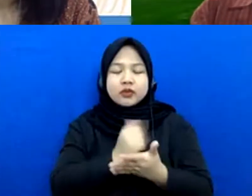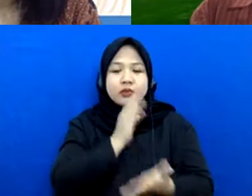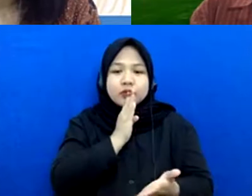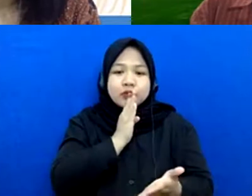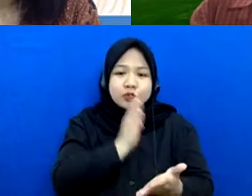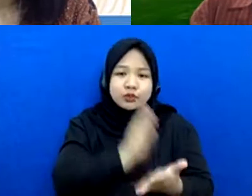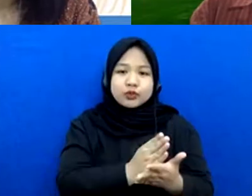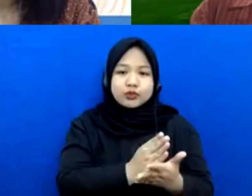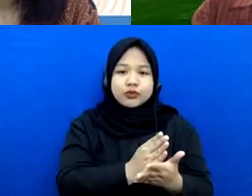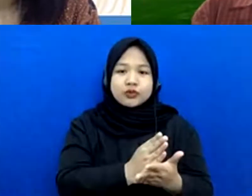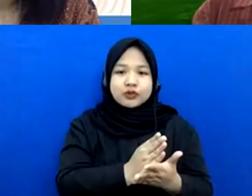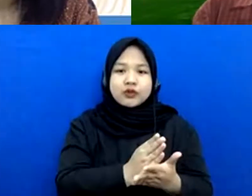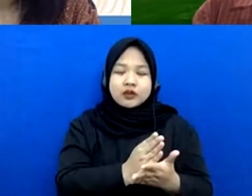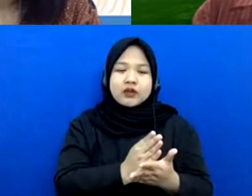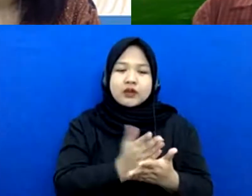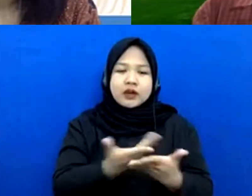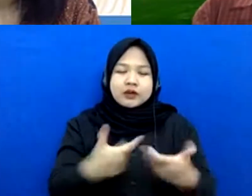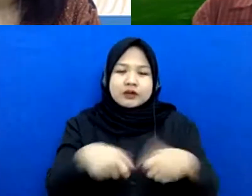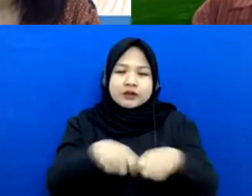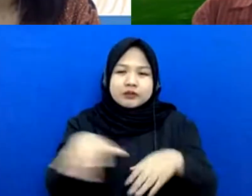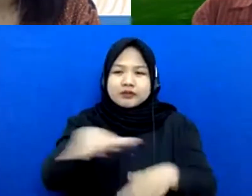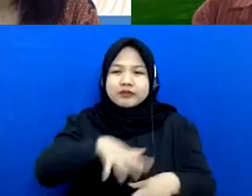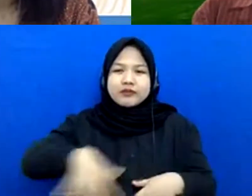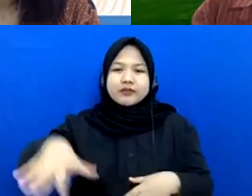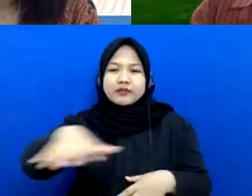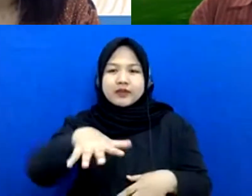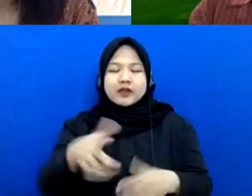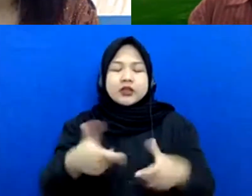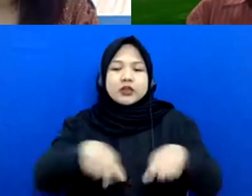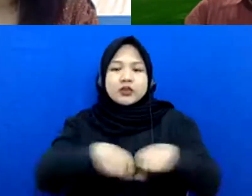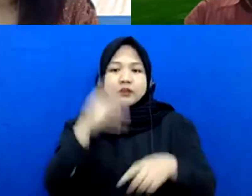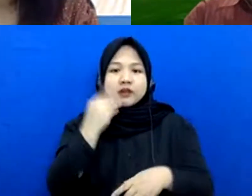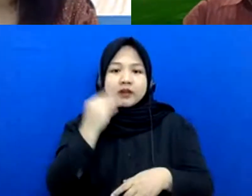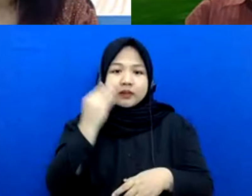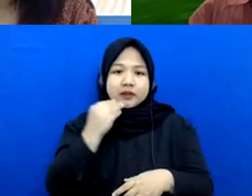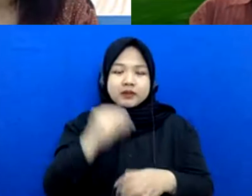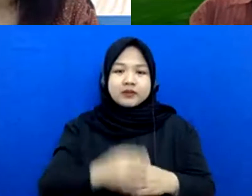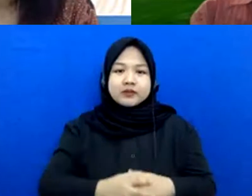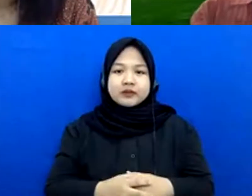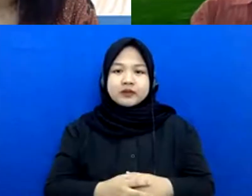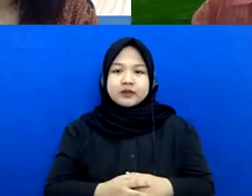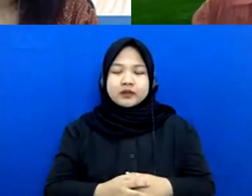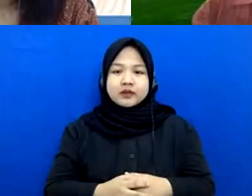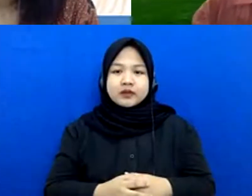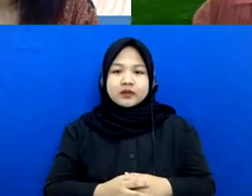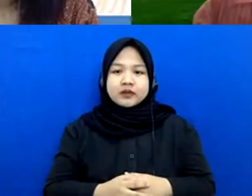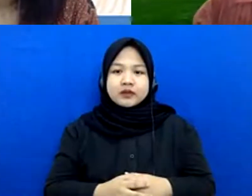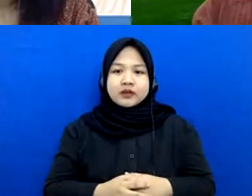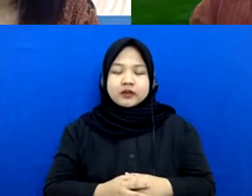and very grounded insight into their experiences. So that would be my